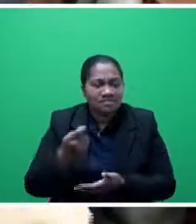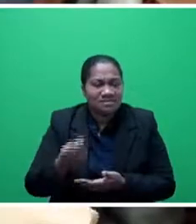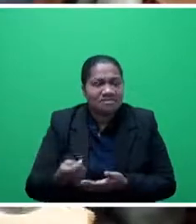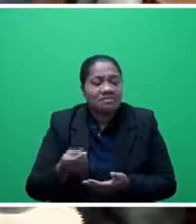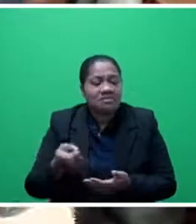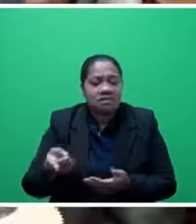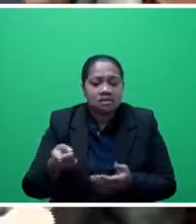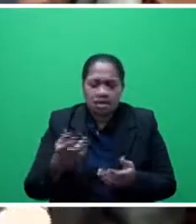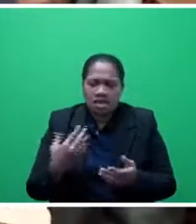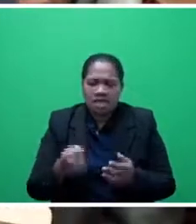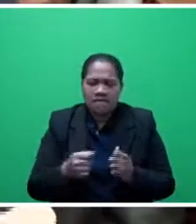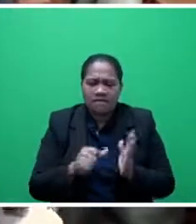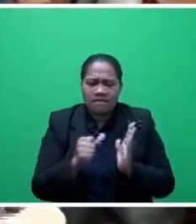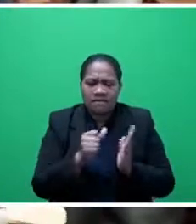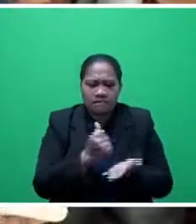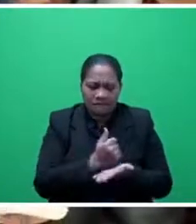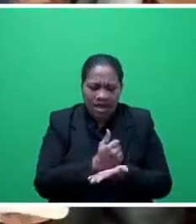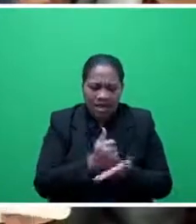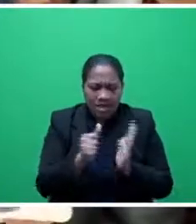amendment to that.